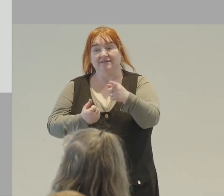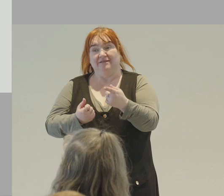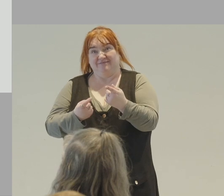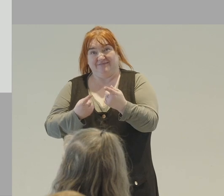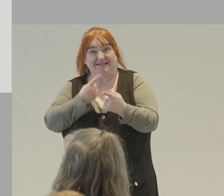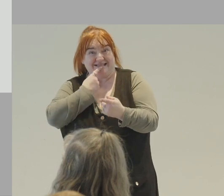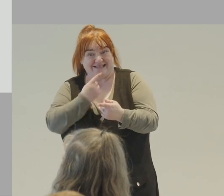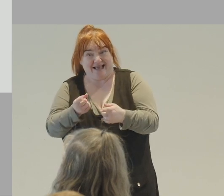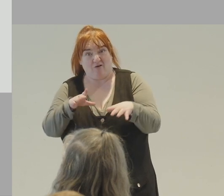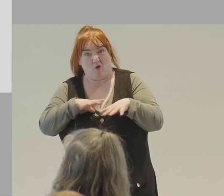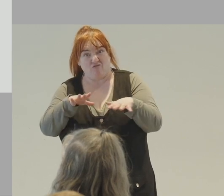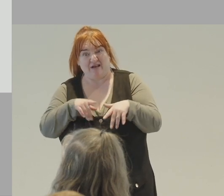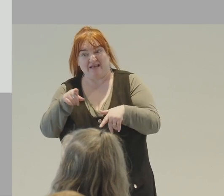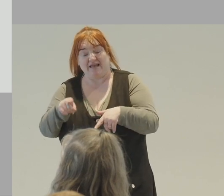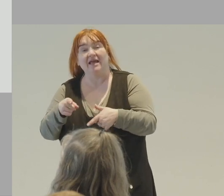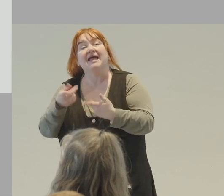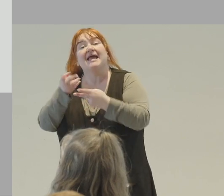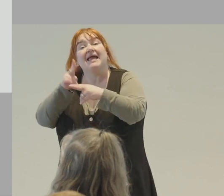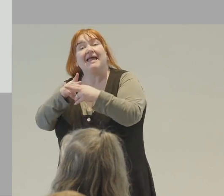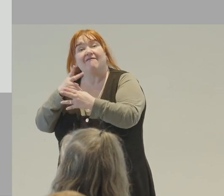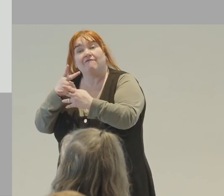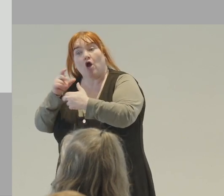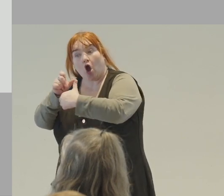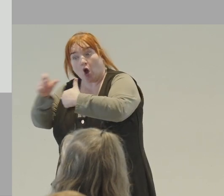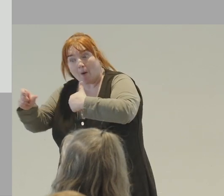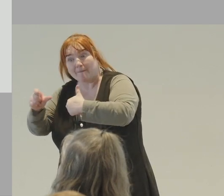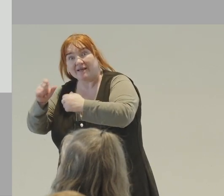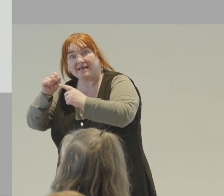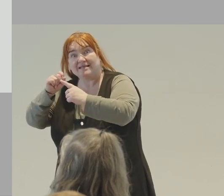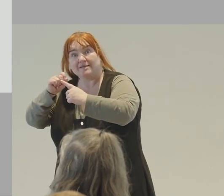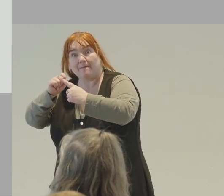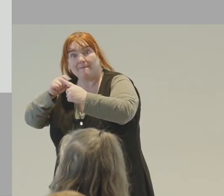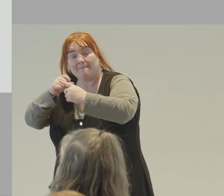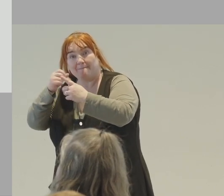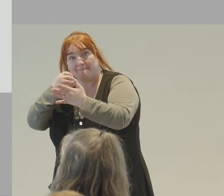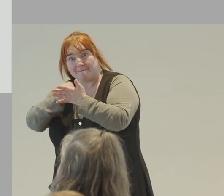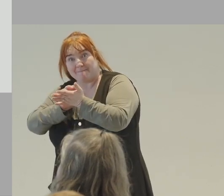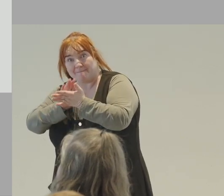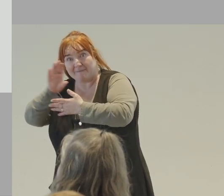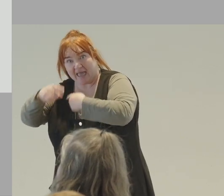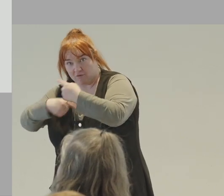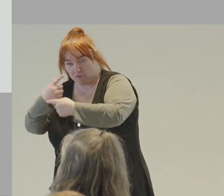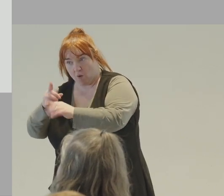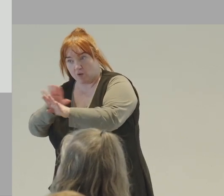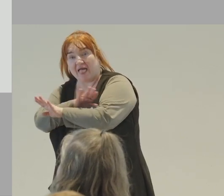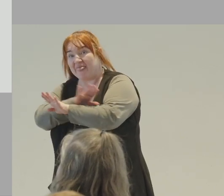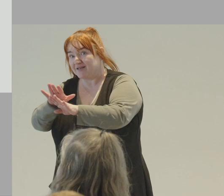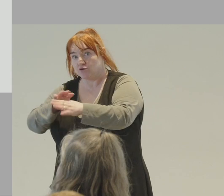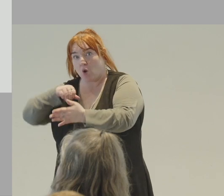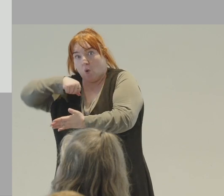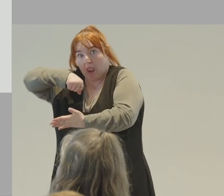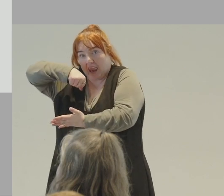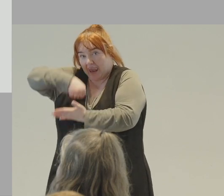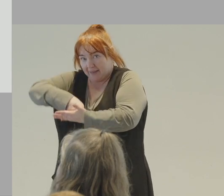payroll, and there is no lower earnings limit in the first year of self-employment.